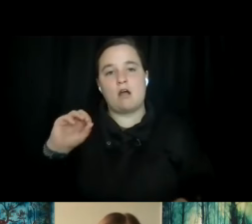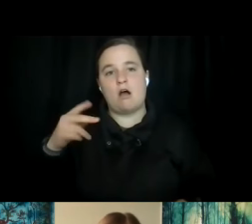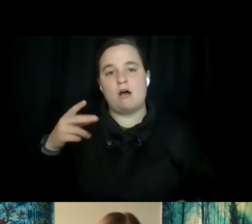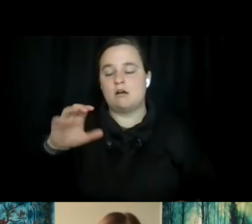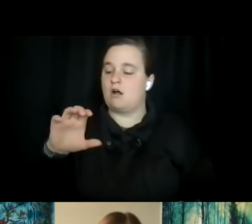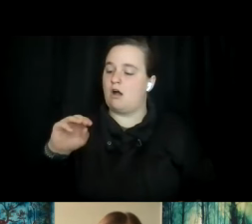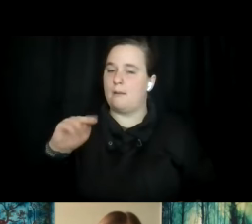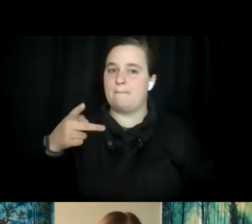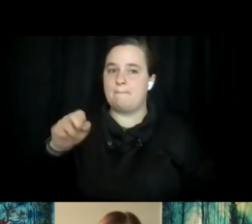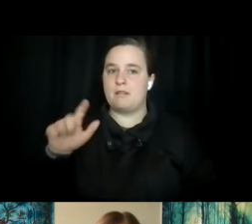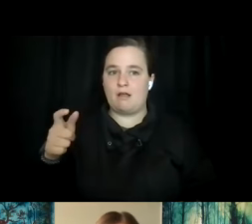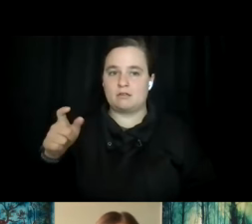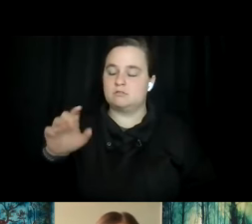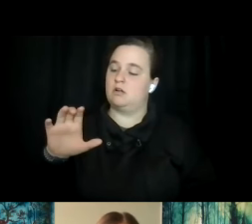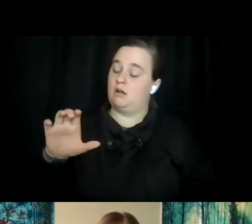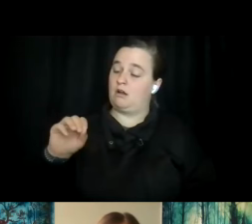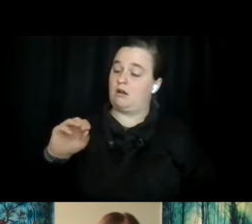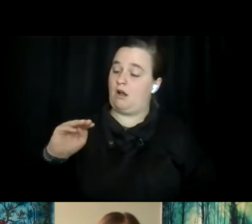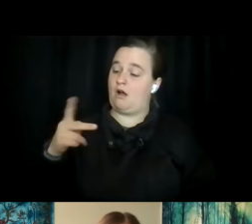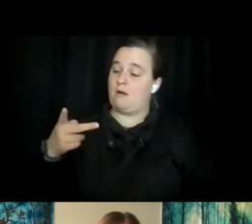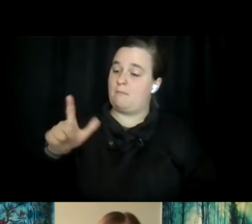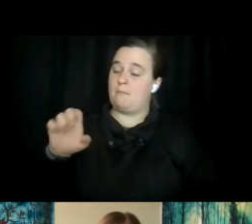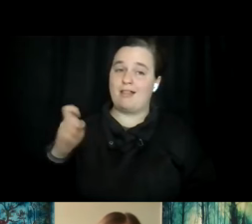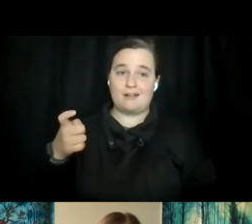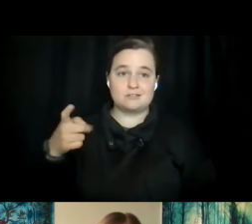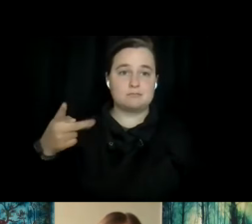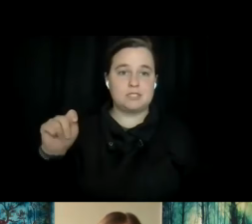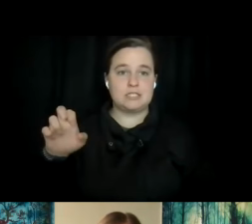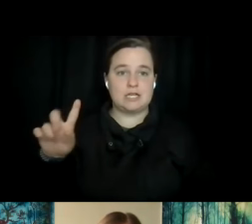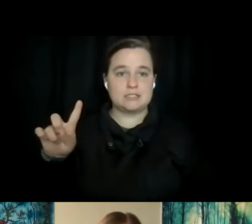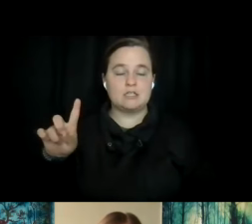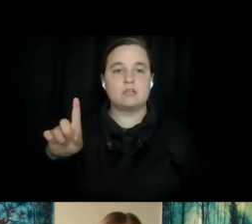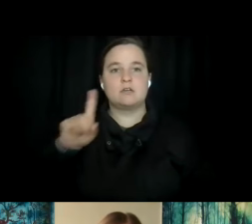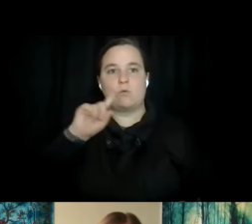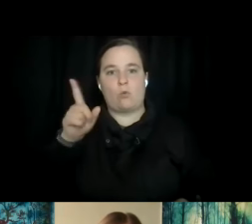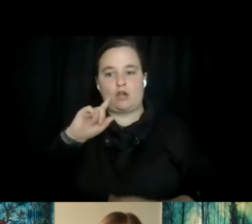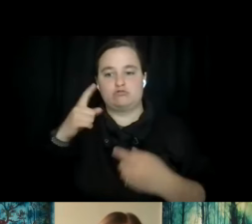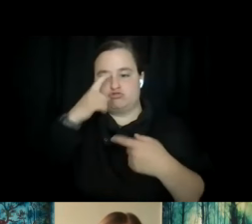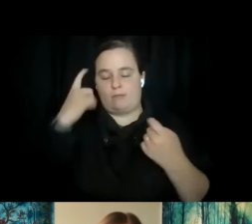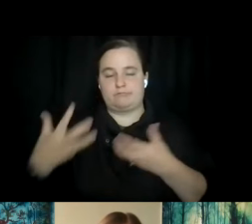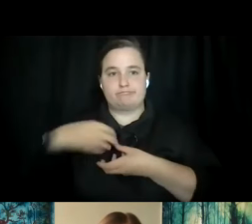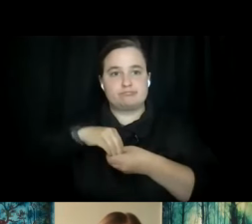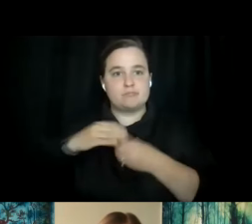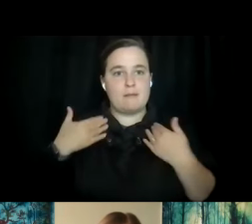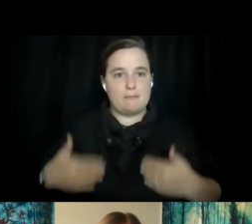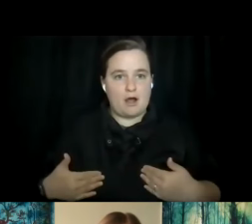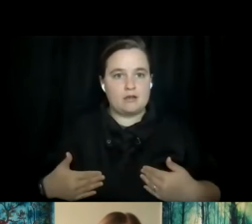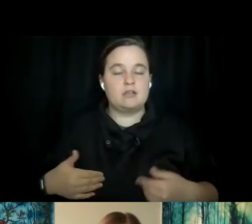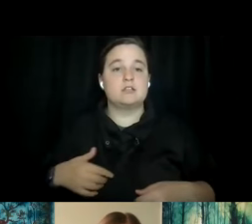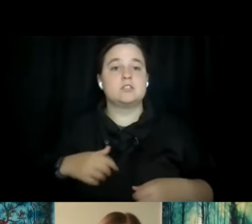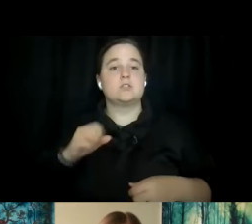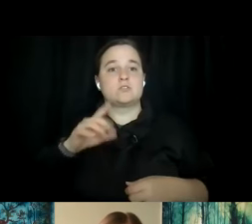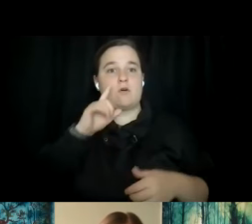really stored in their body in the long term. To access that, we really need to be body first, body based,